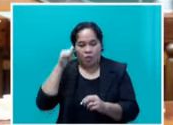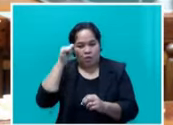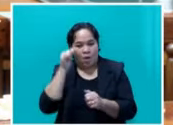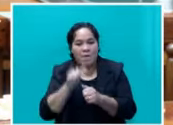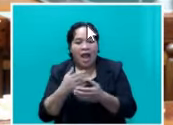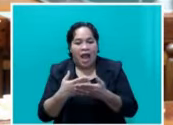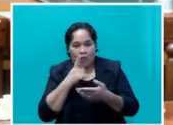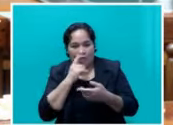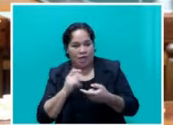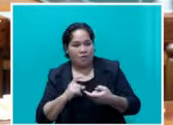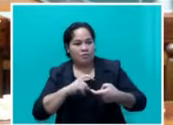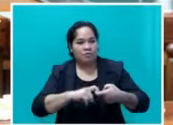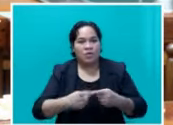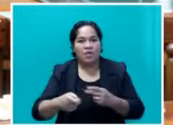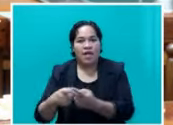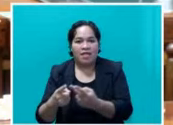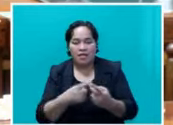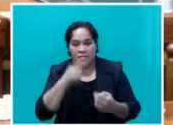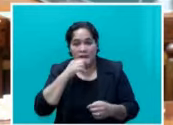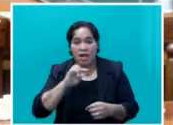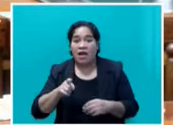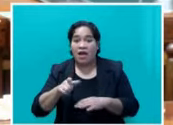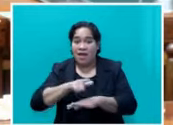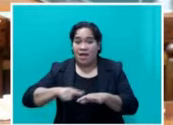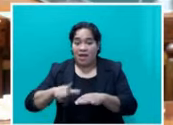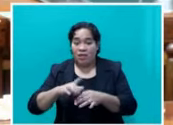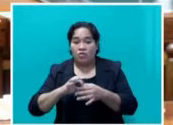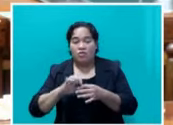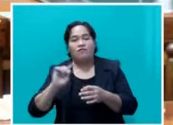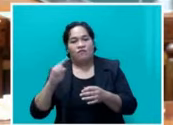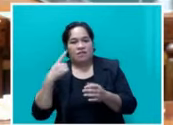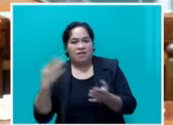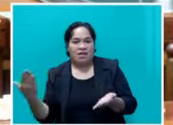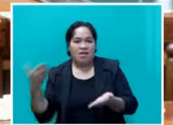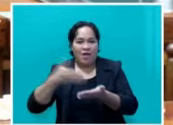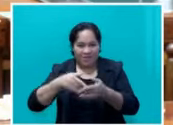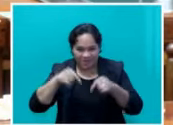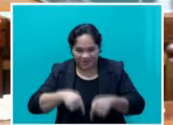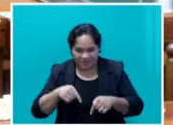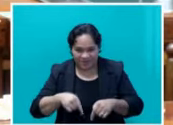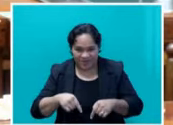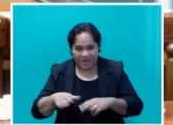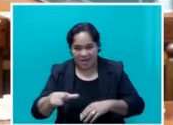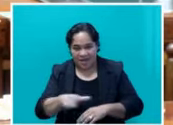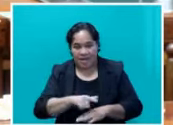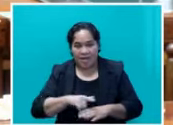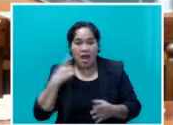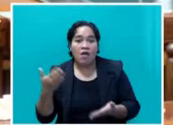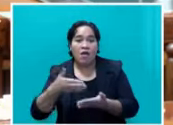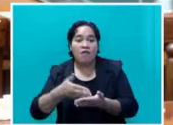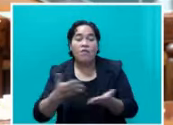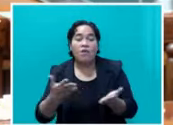others. The Vanua were the first people who arrived here, the indigenous people. They arrived in Fiji, in